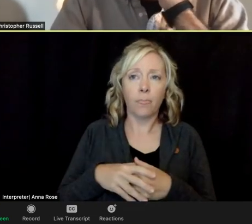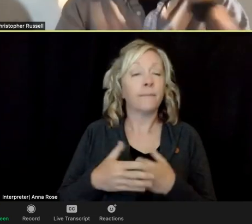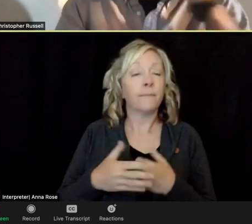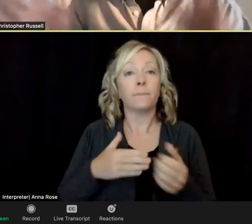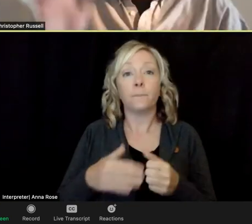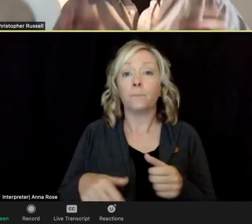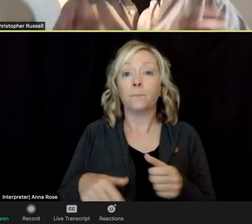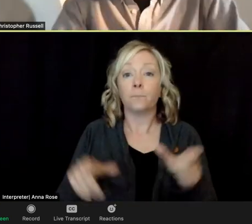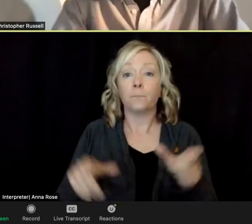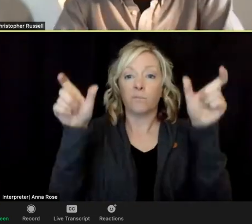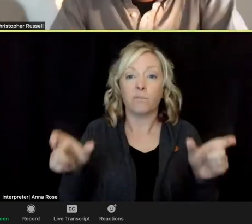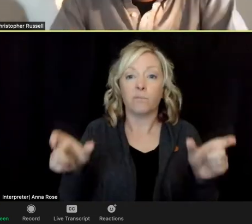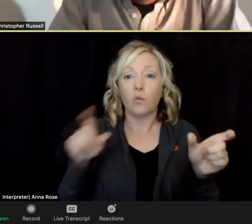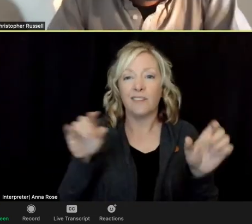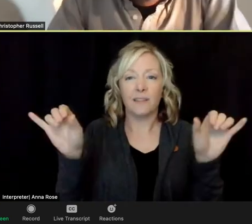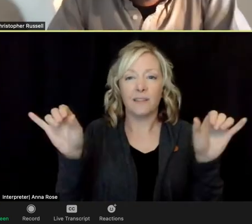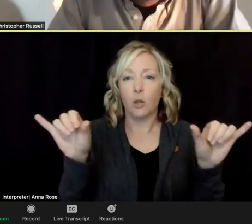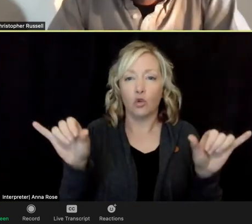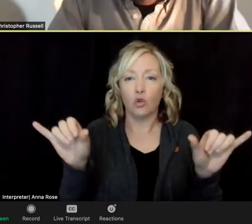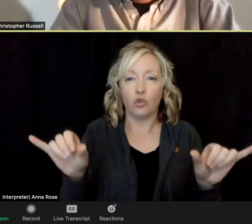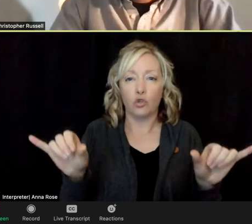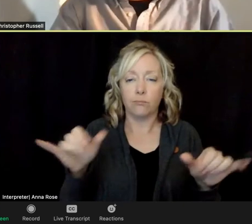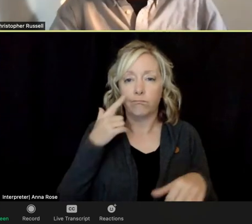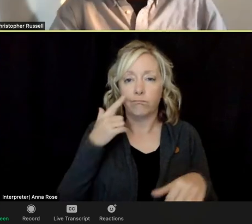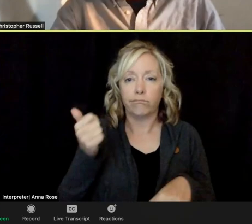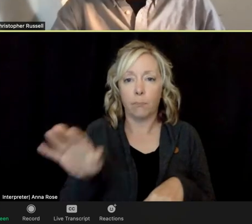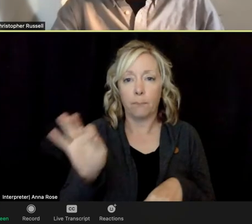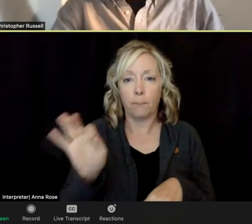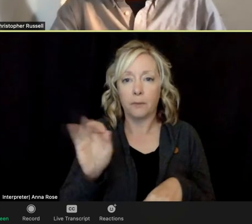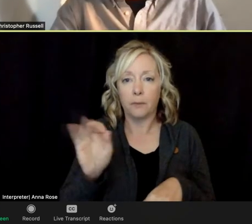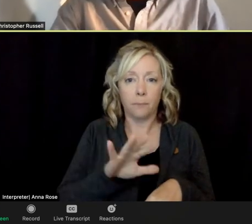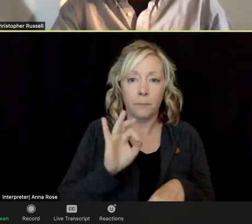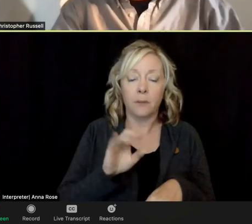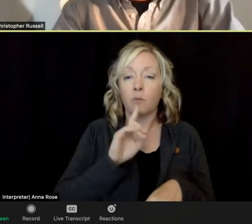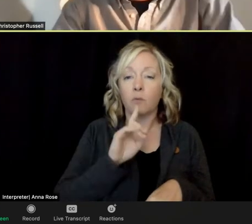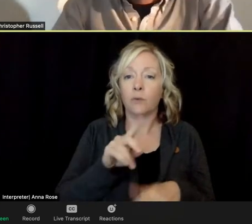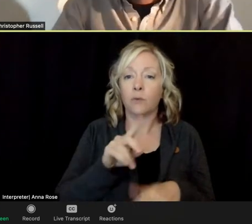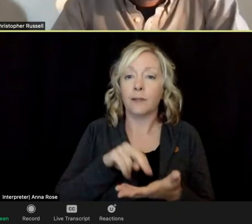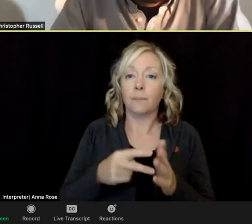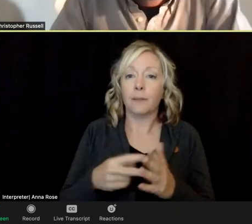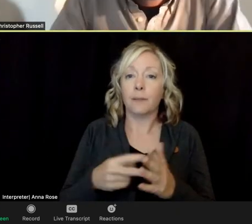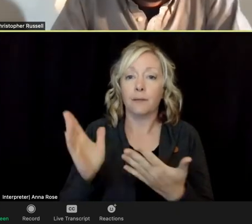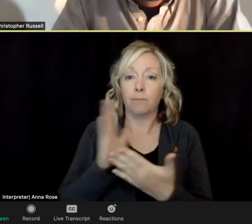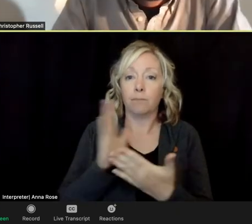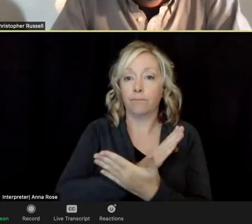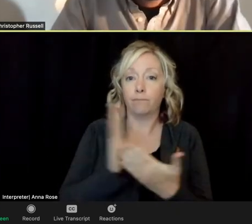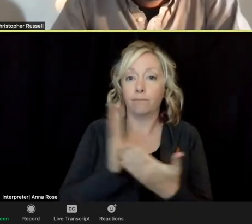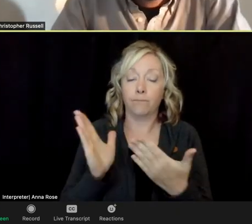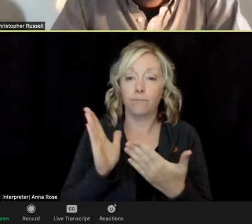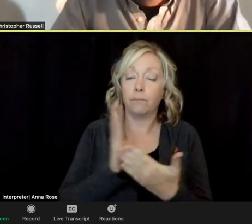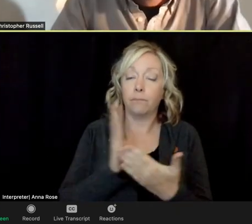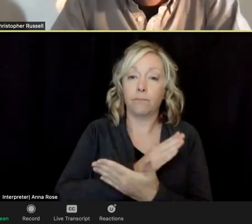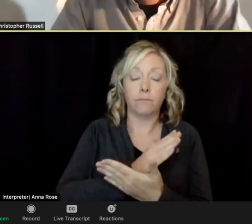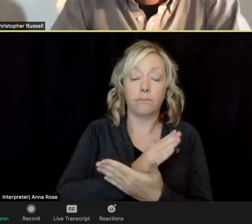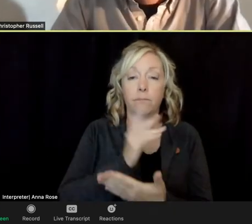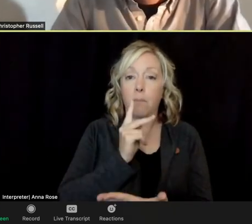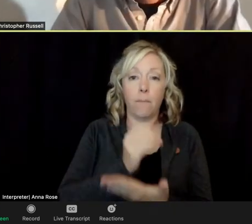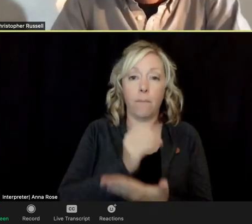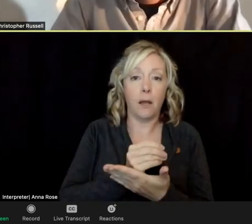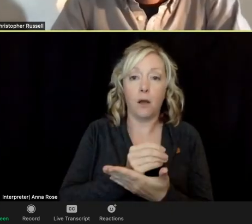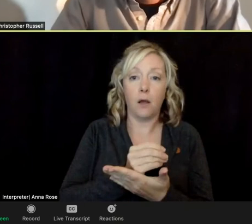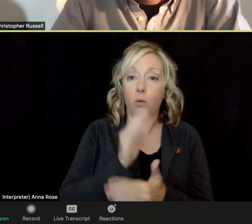basically the same. They're pretty parallel. But what we're looking at is basically a scale from totally passed out to